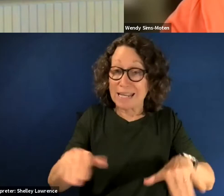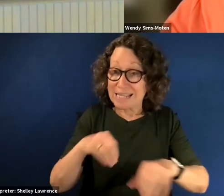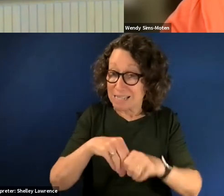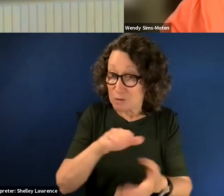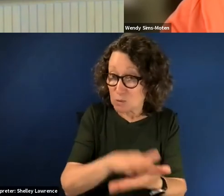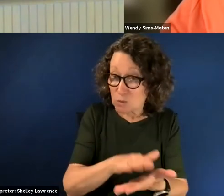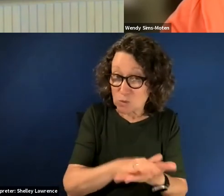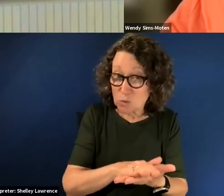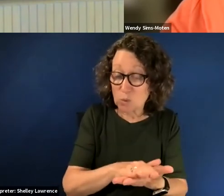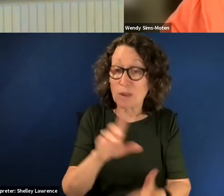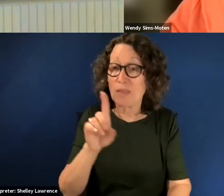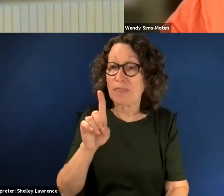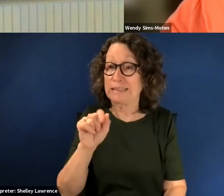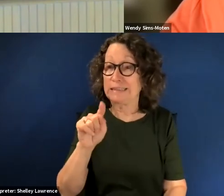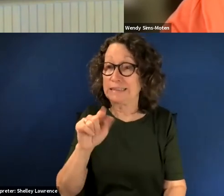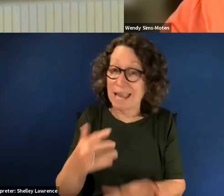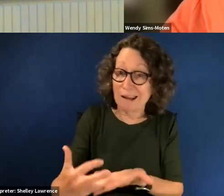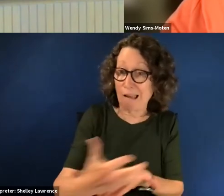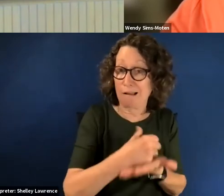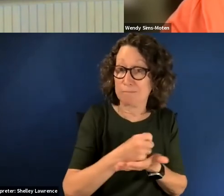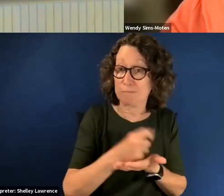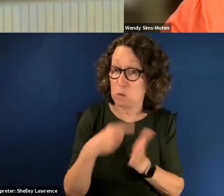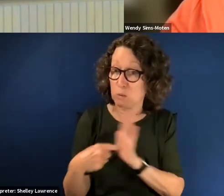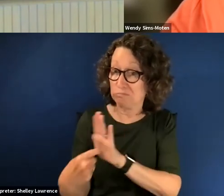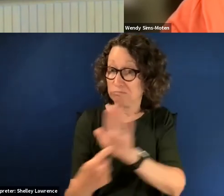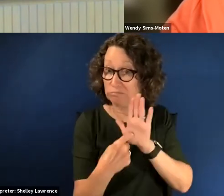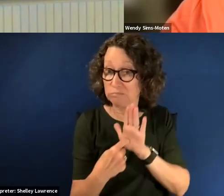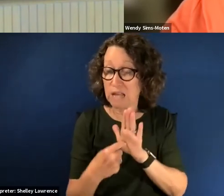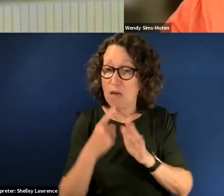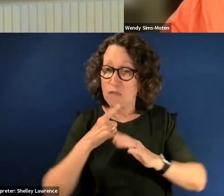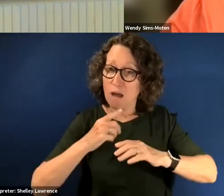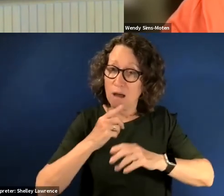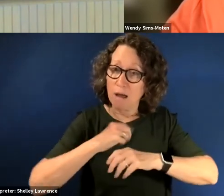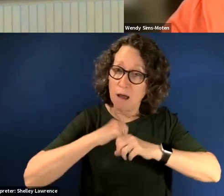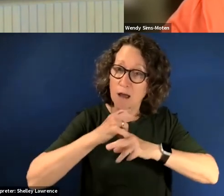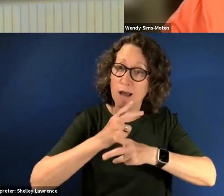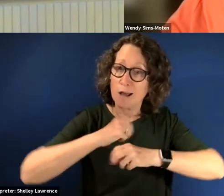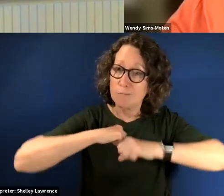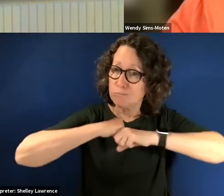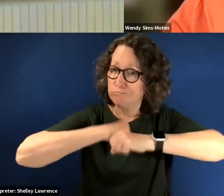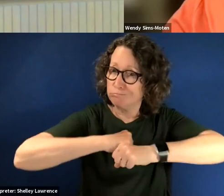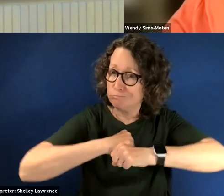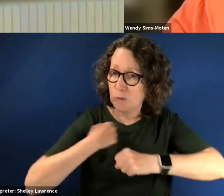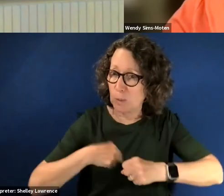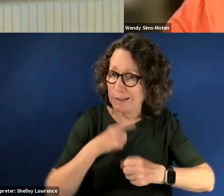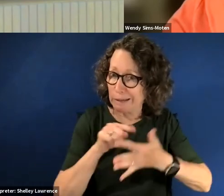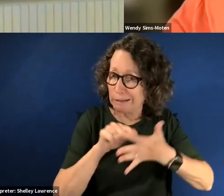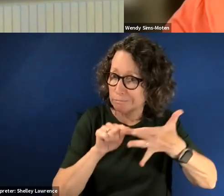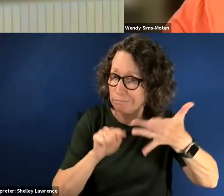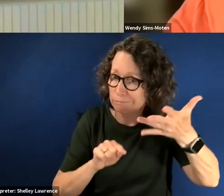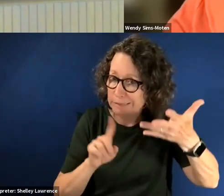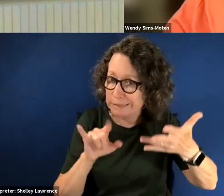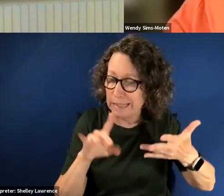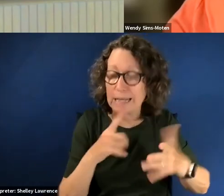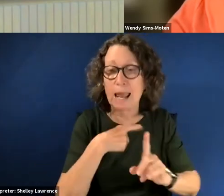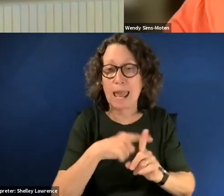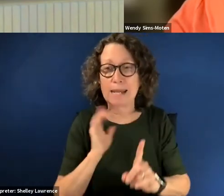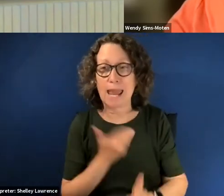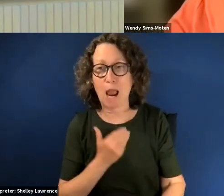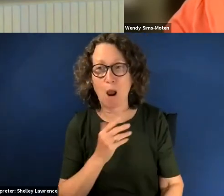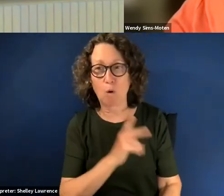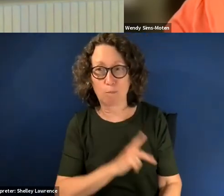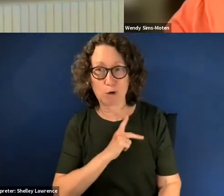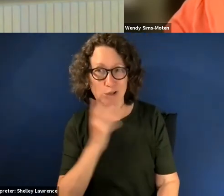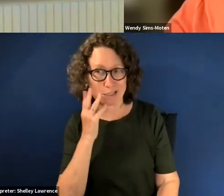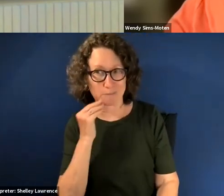school, the data that you shared with us, the precautions that we put in place, and of course, our own personal